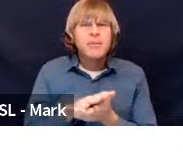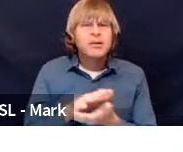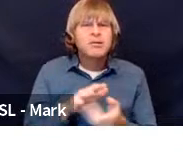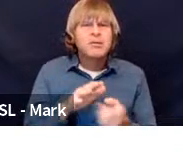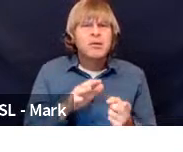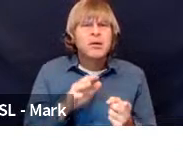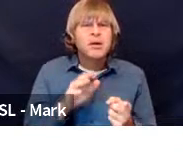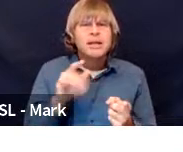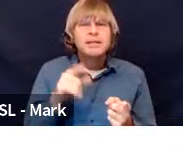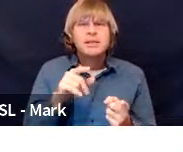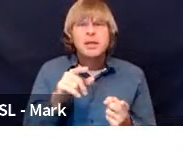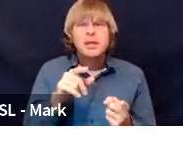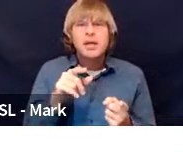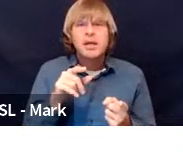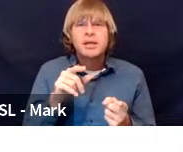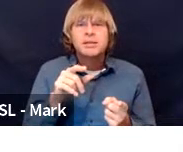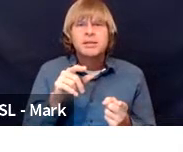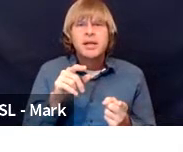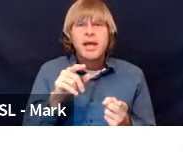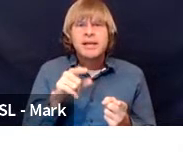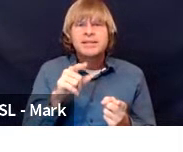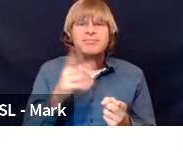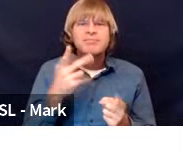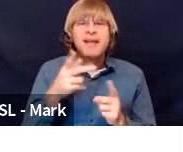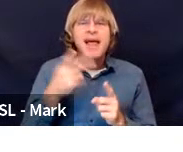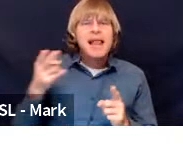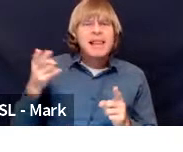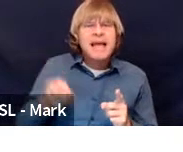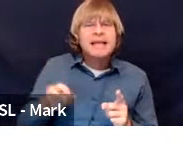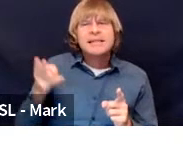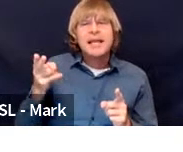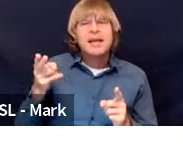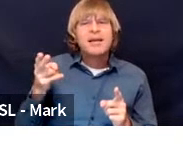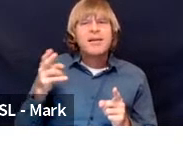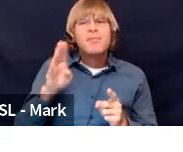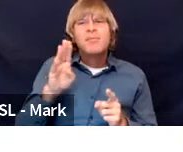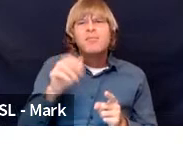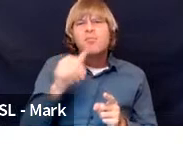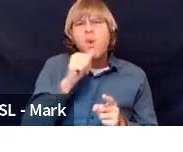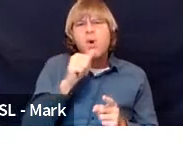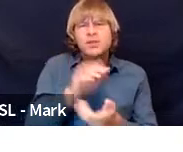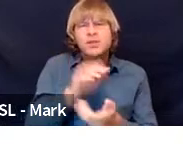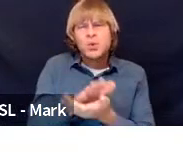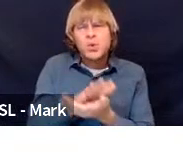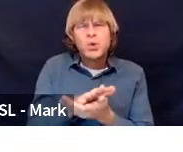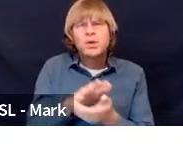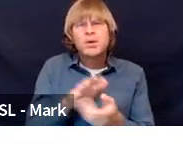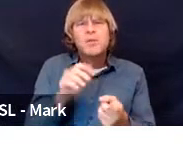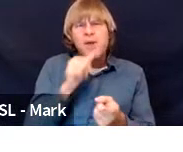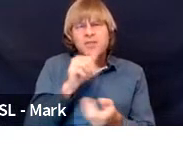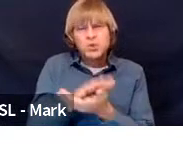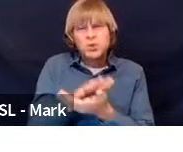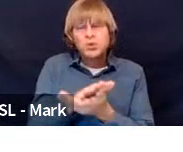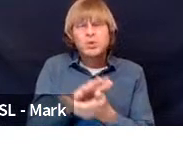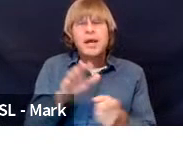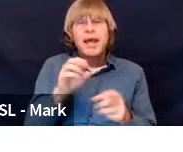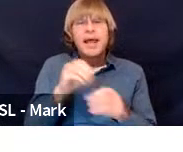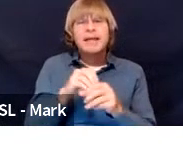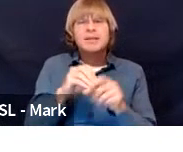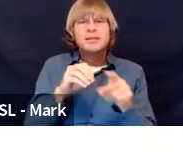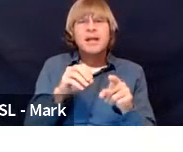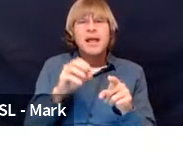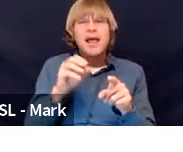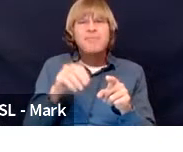let's just call it a very legacy boarding school, private school in